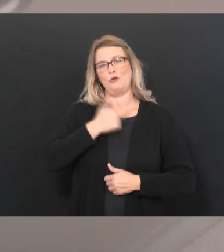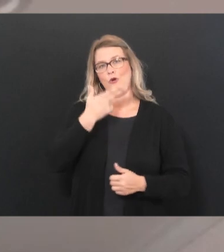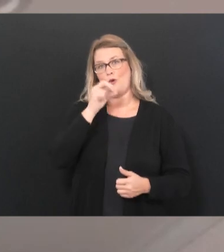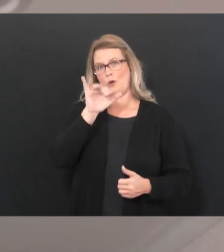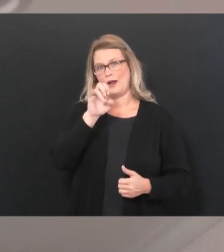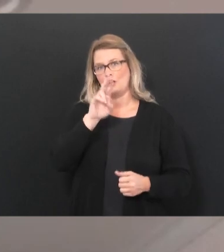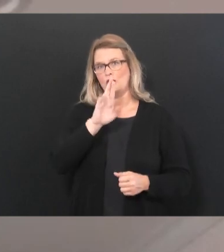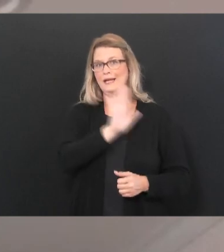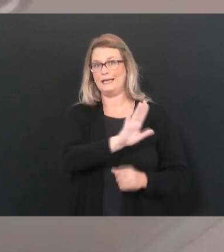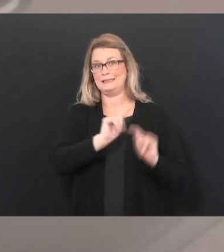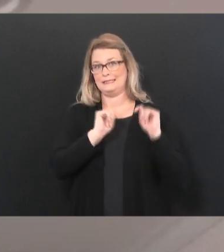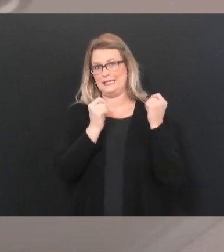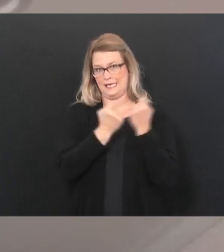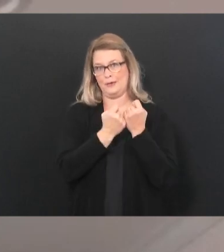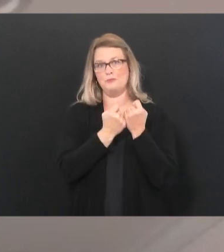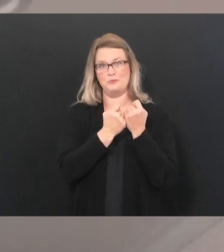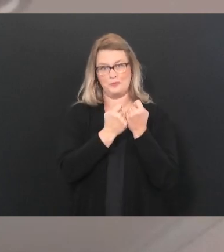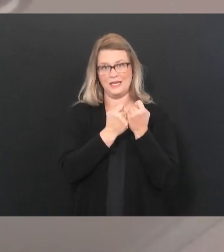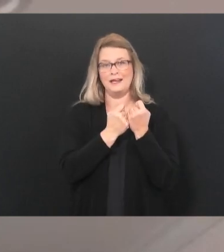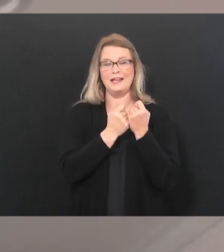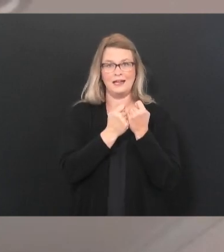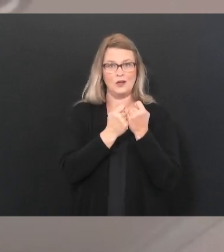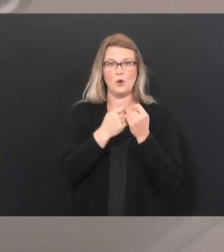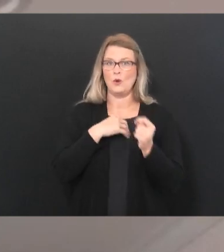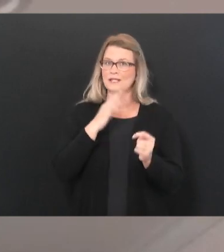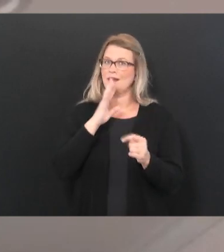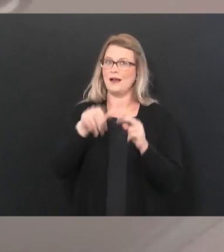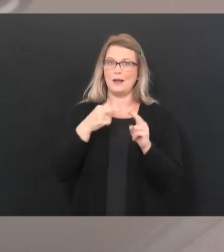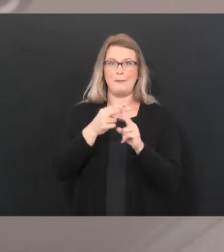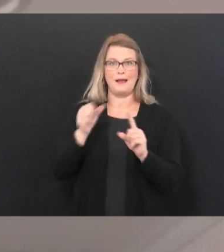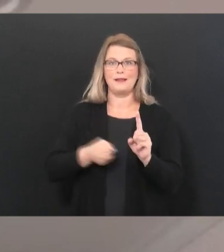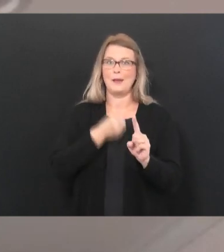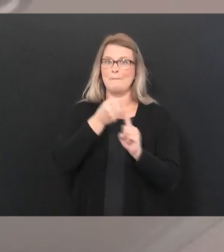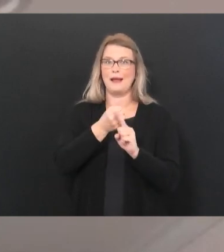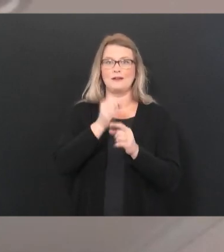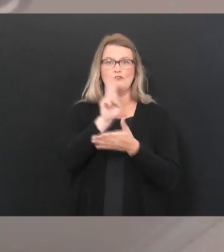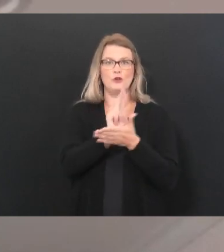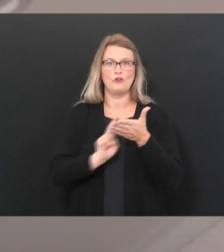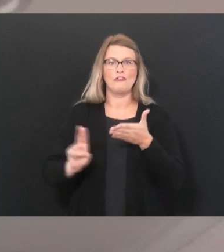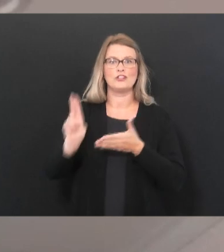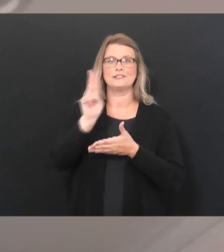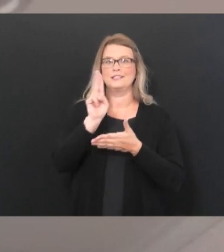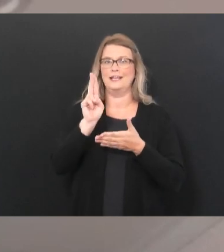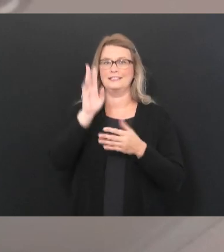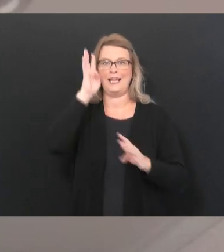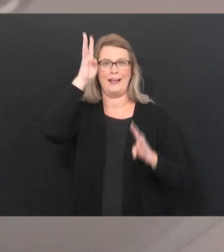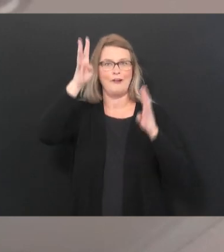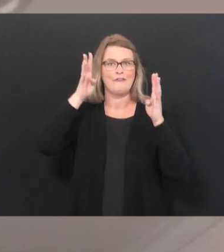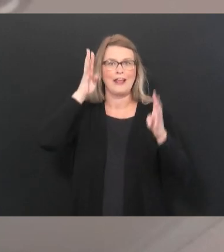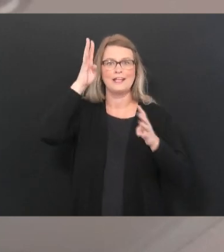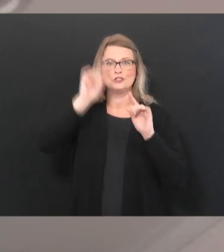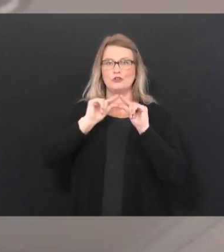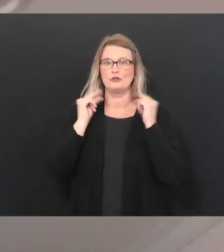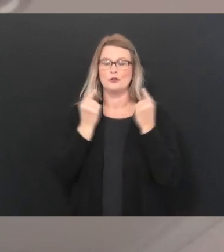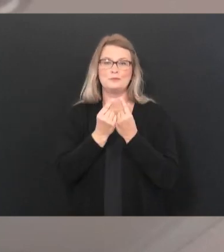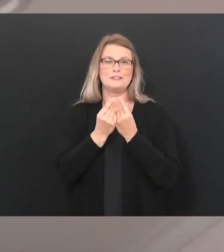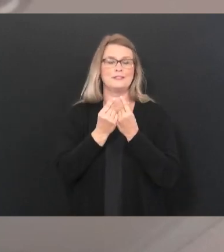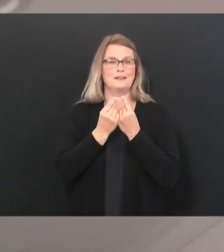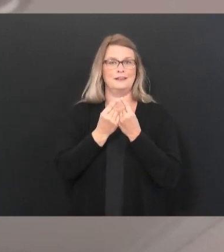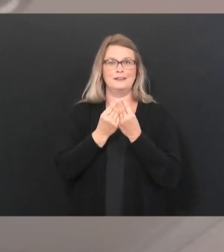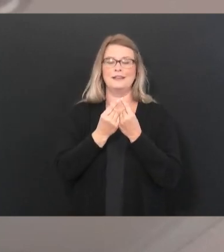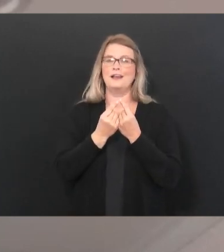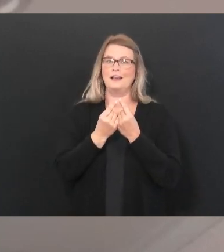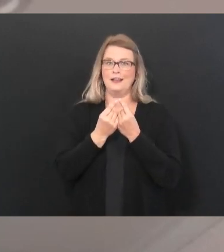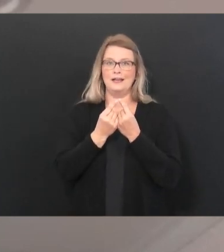also as we've talked about the impact of our universities and our innovation groups, I want to shout